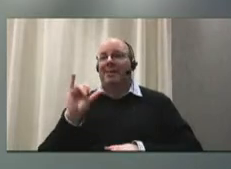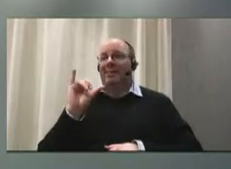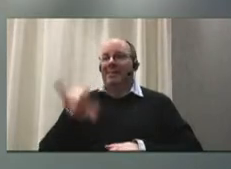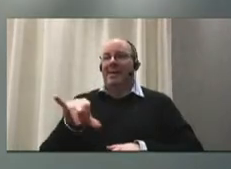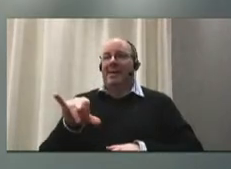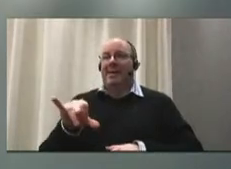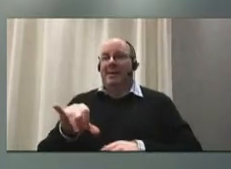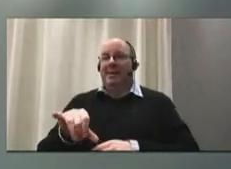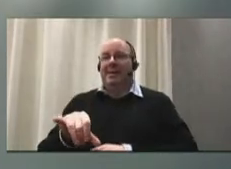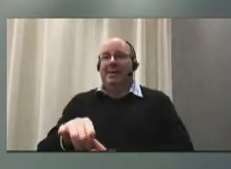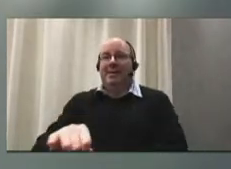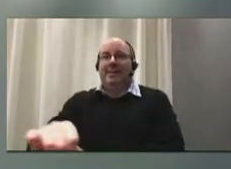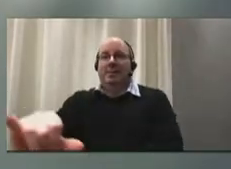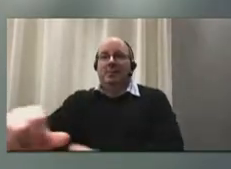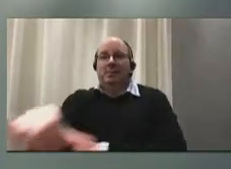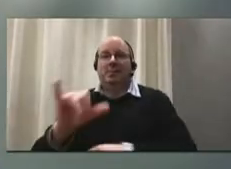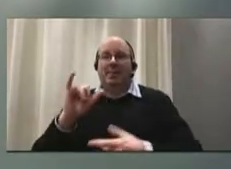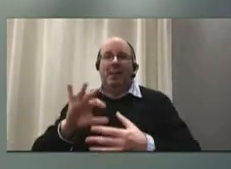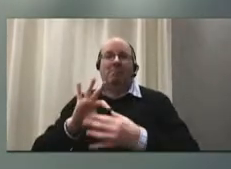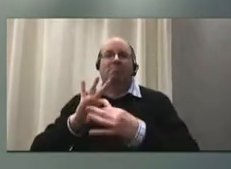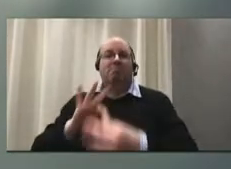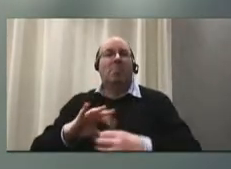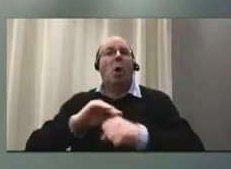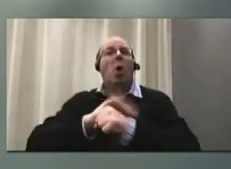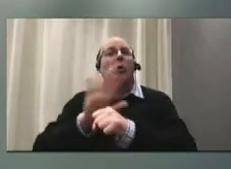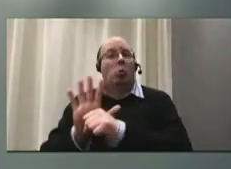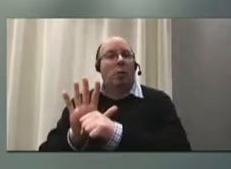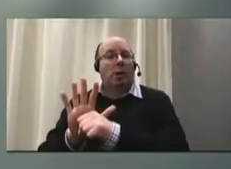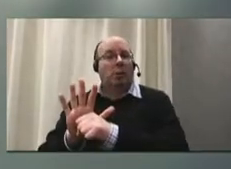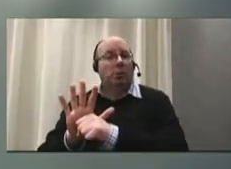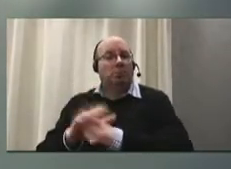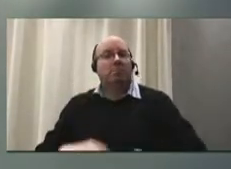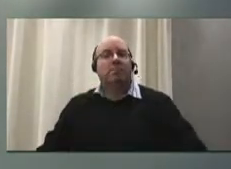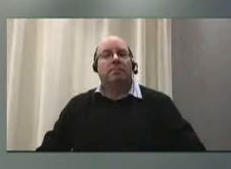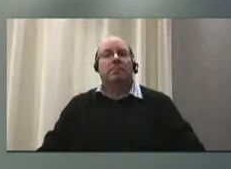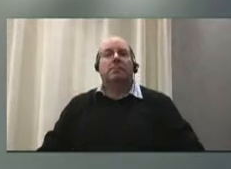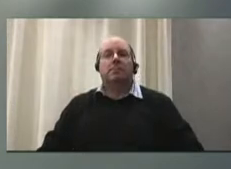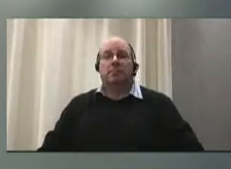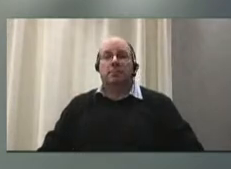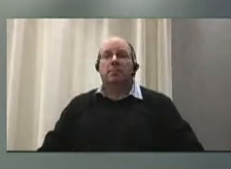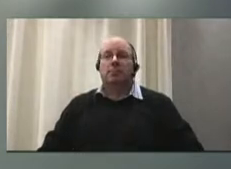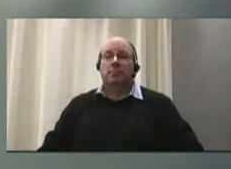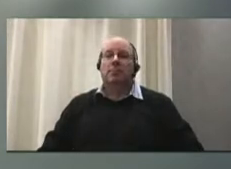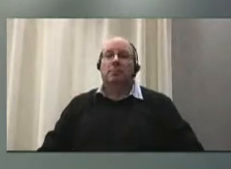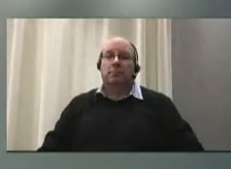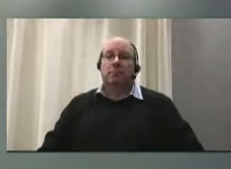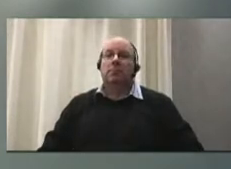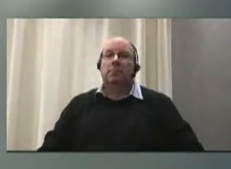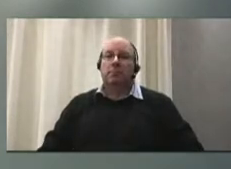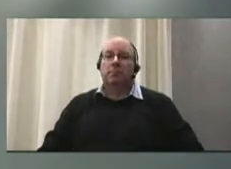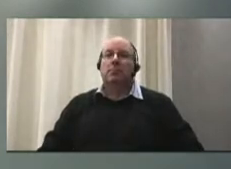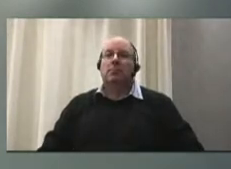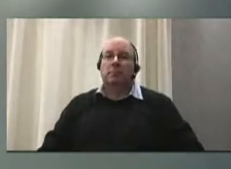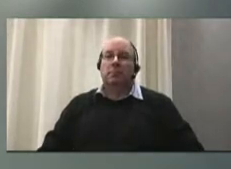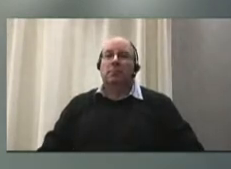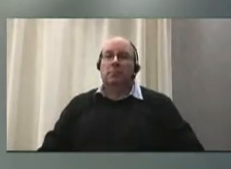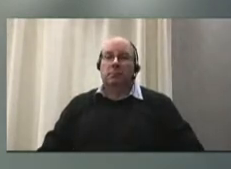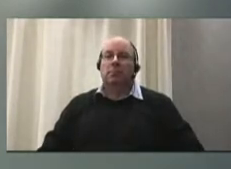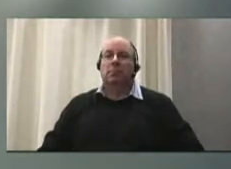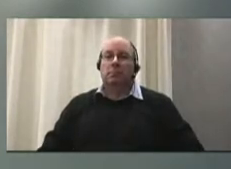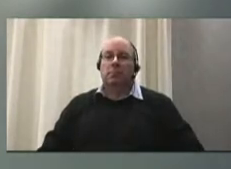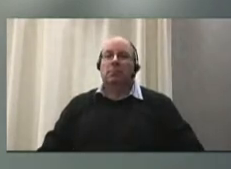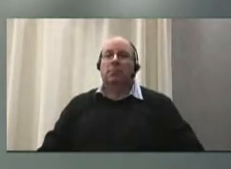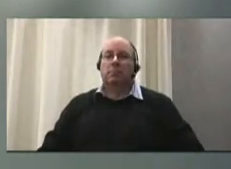around a COVID topic. MCPS generally states it takes guidance from its guidance